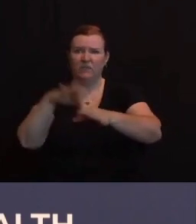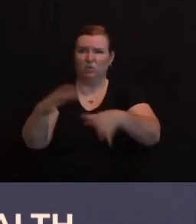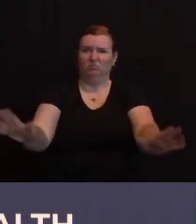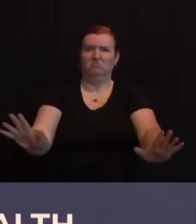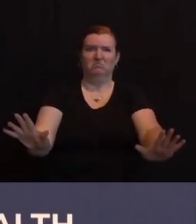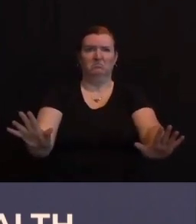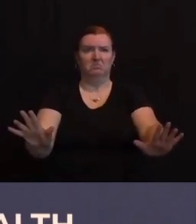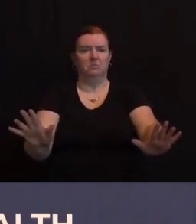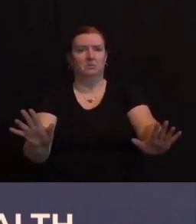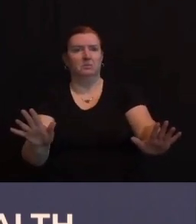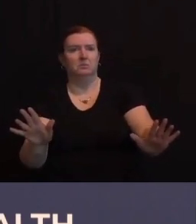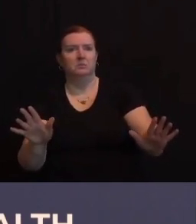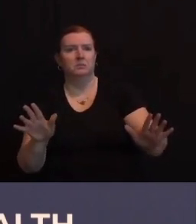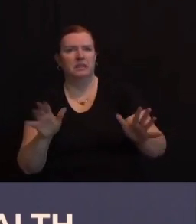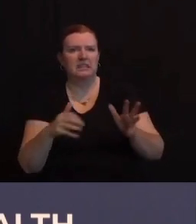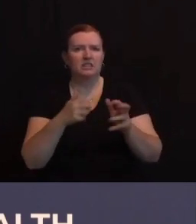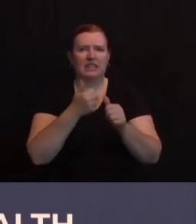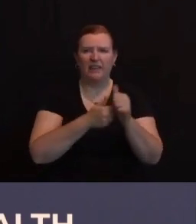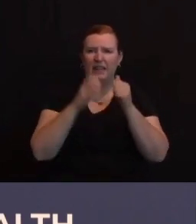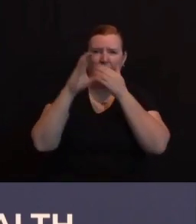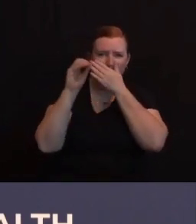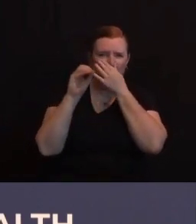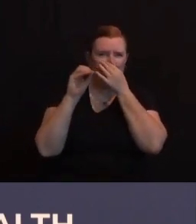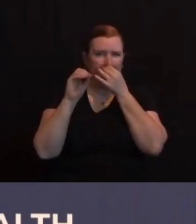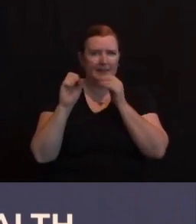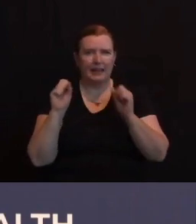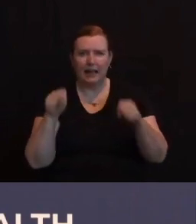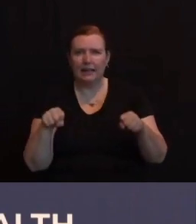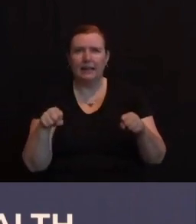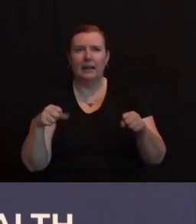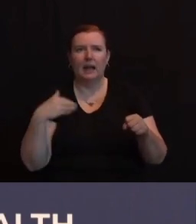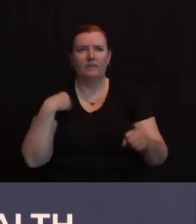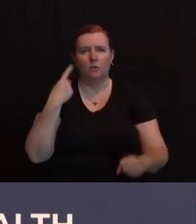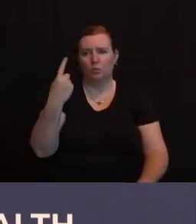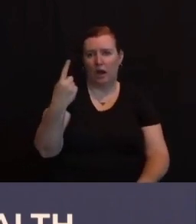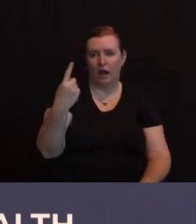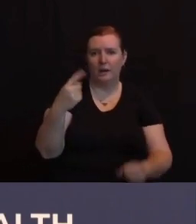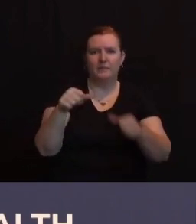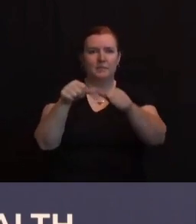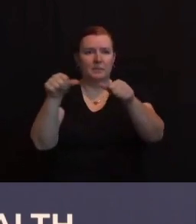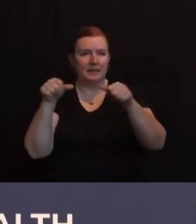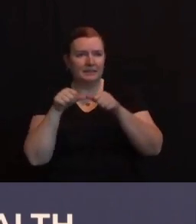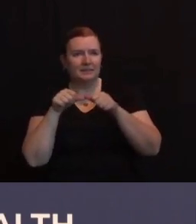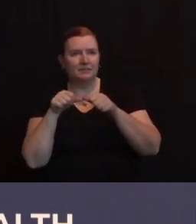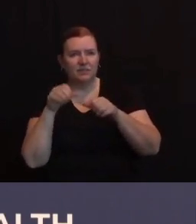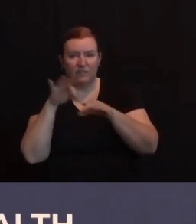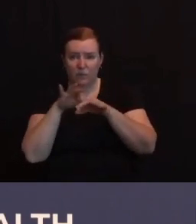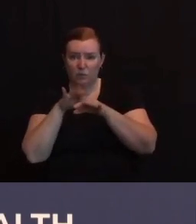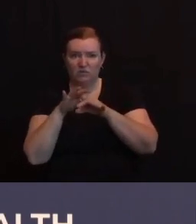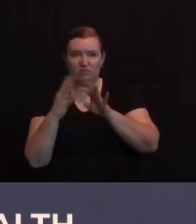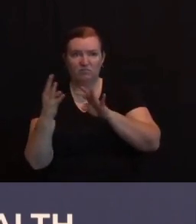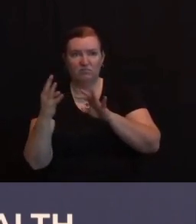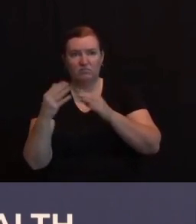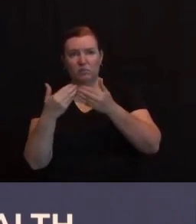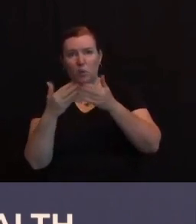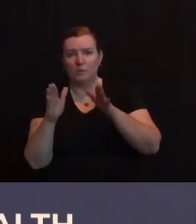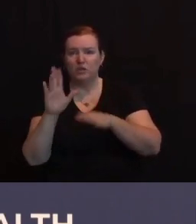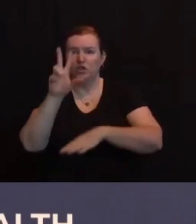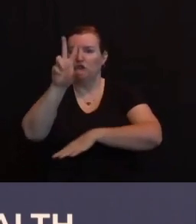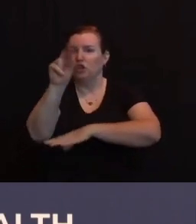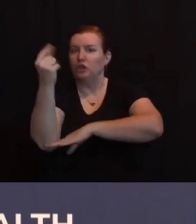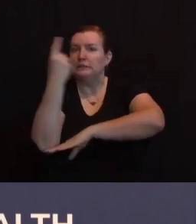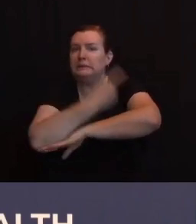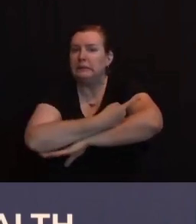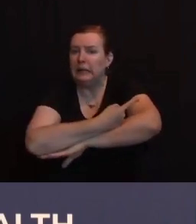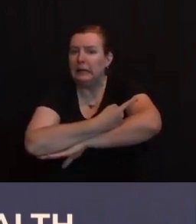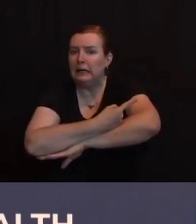one place per county that was open for 30 days, say, before the election, and you knew you had that option, and it wasn't